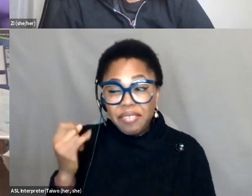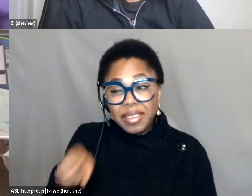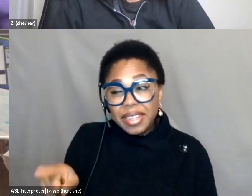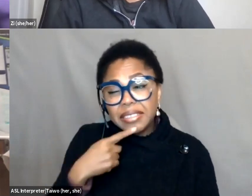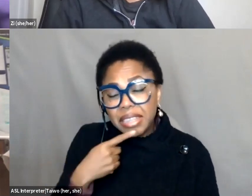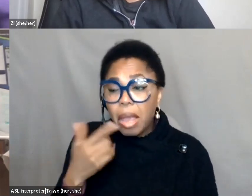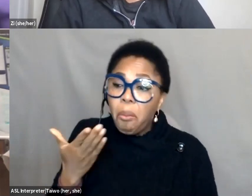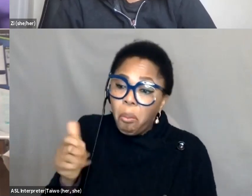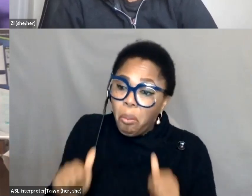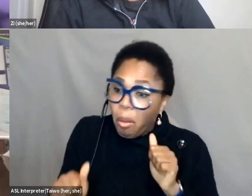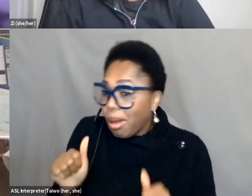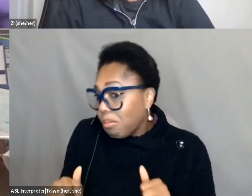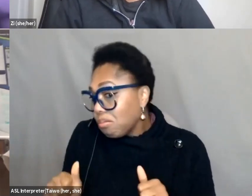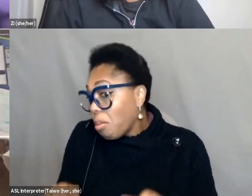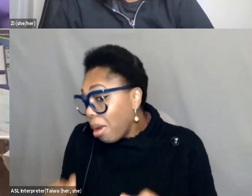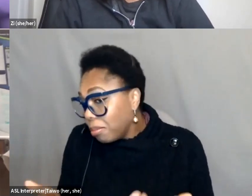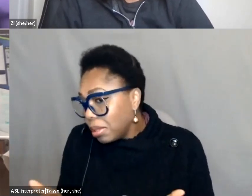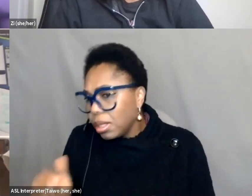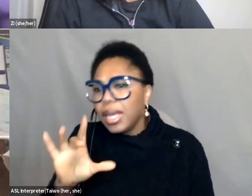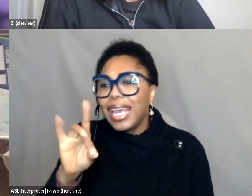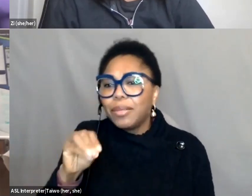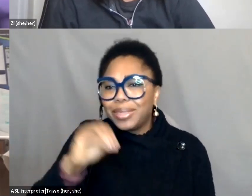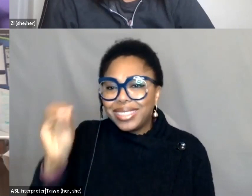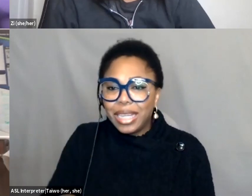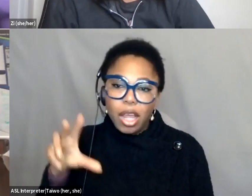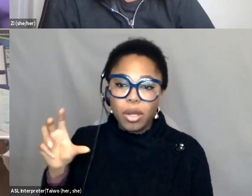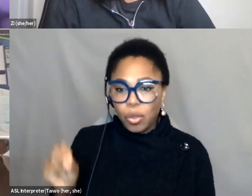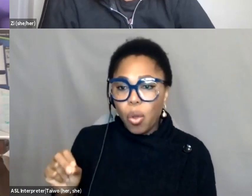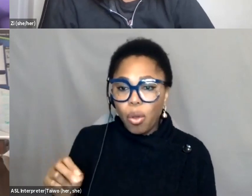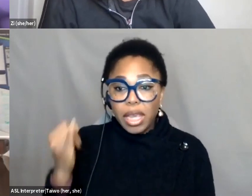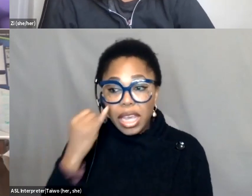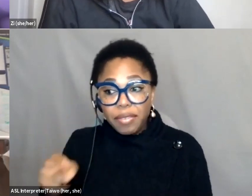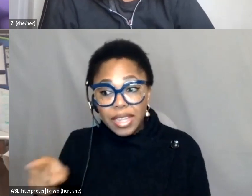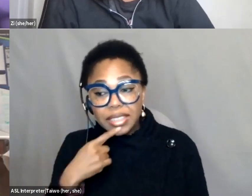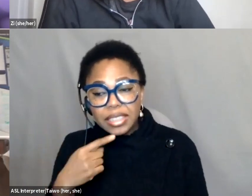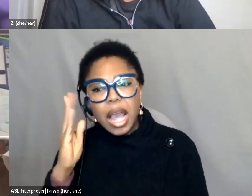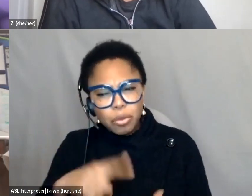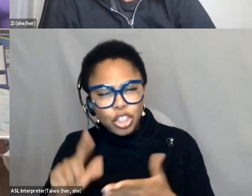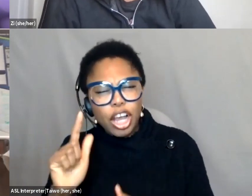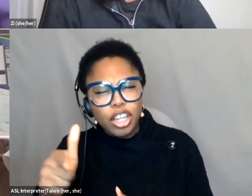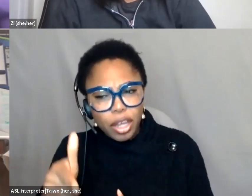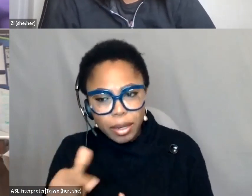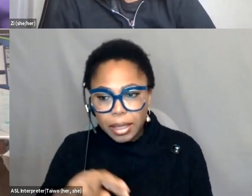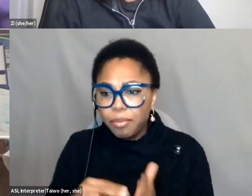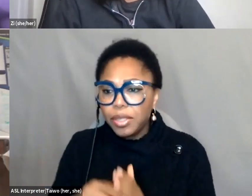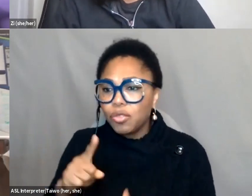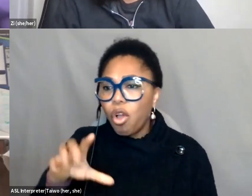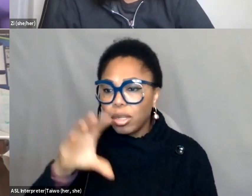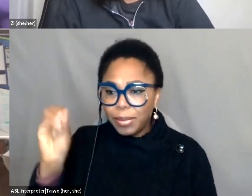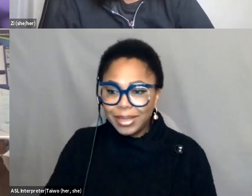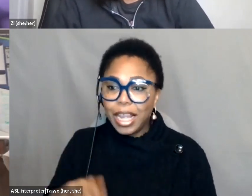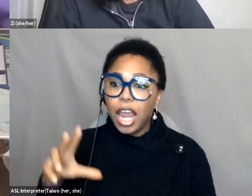probably, it means it is 80% no. And if they say, "I will check with you later," that means 100%